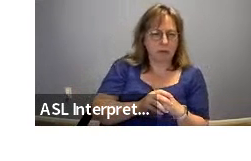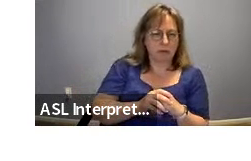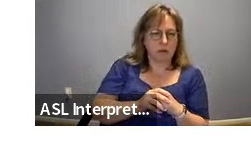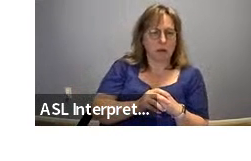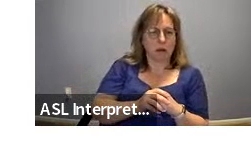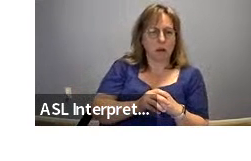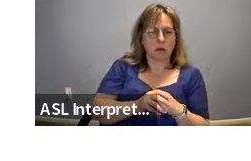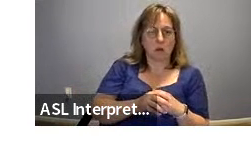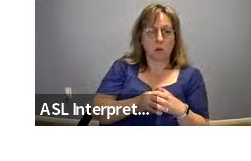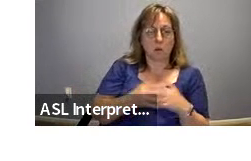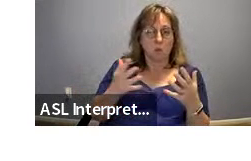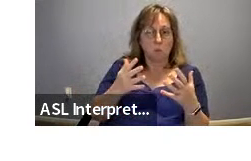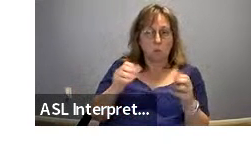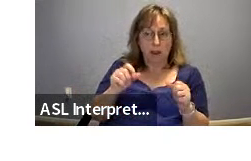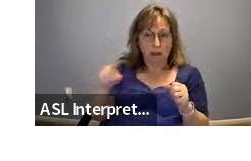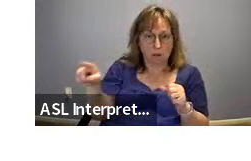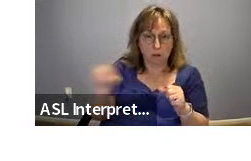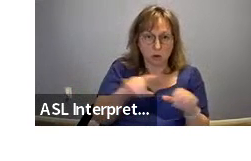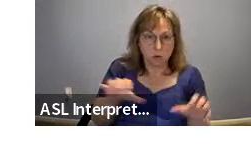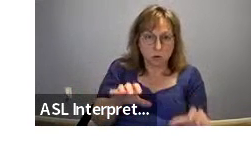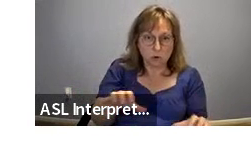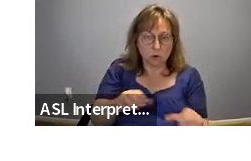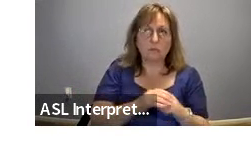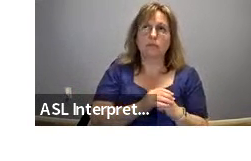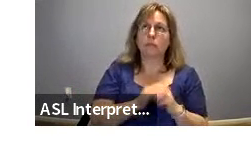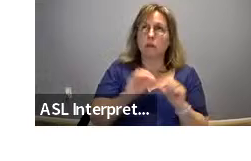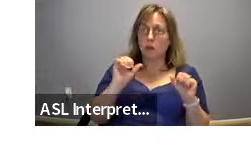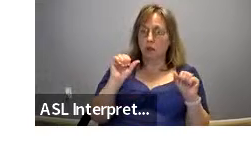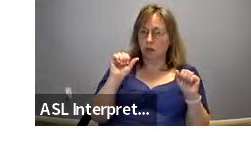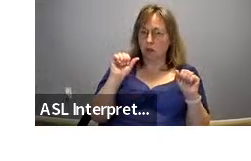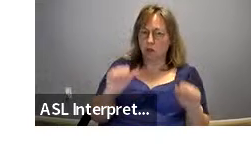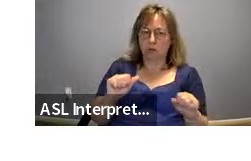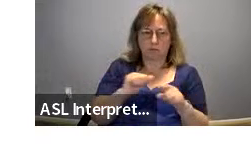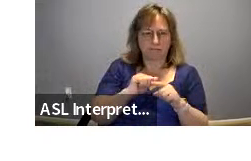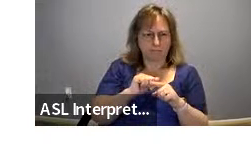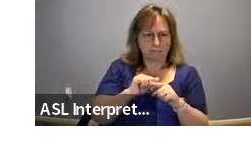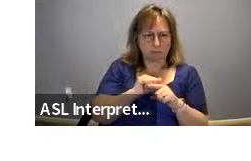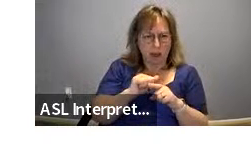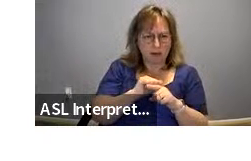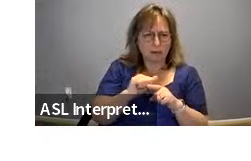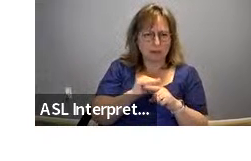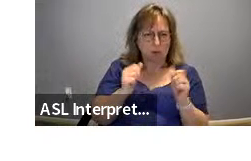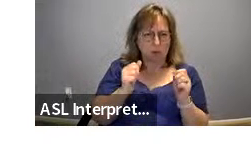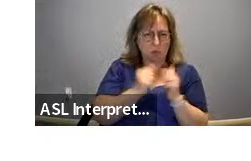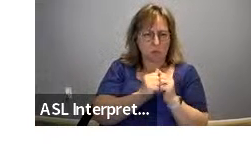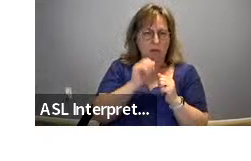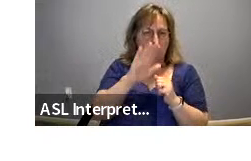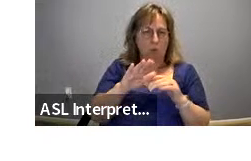So what can you do? You can instill good practices with your children.